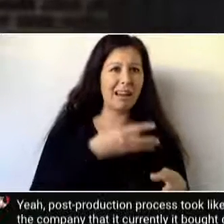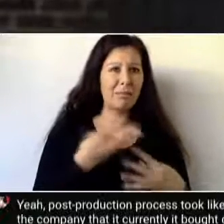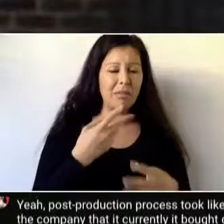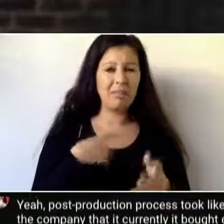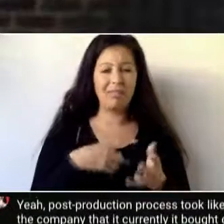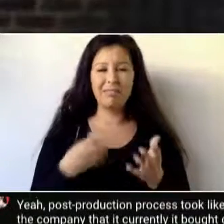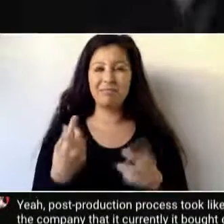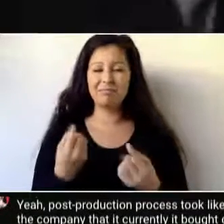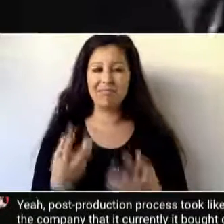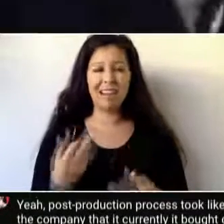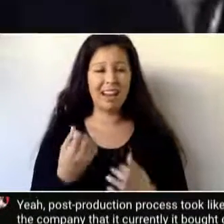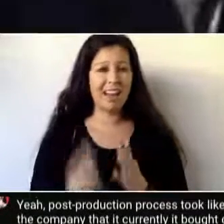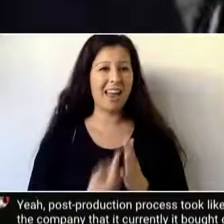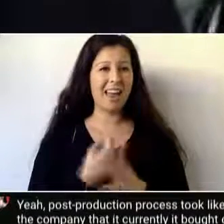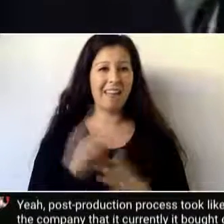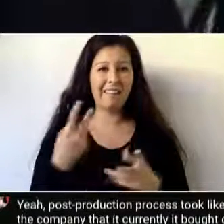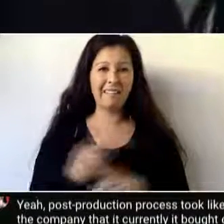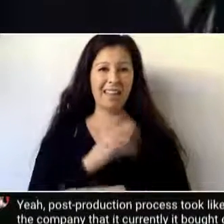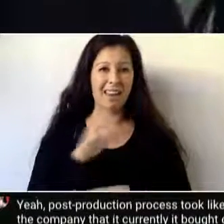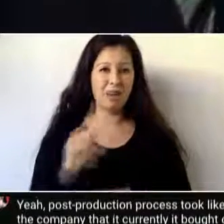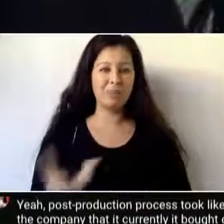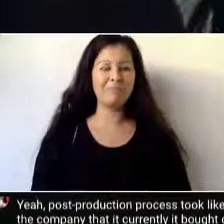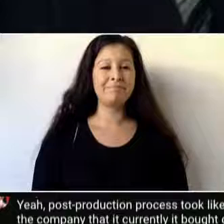exporting. Mm-hmm. Whoa.